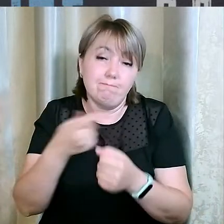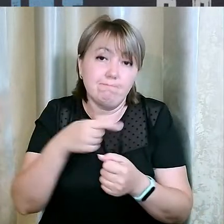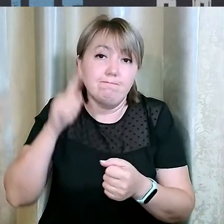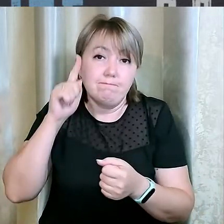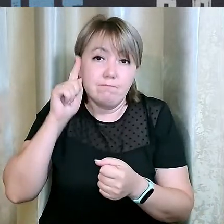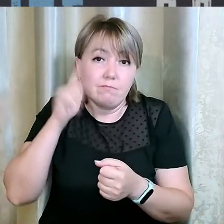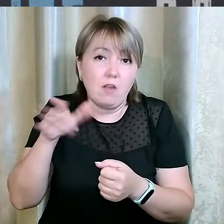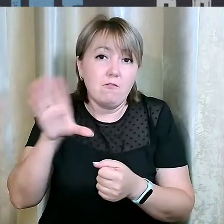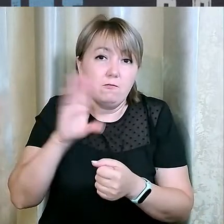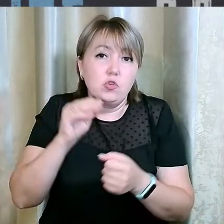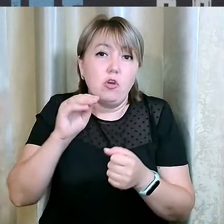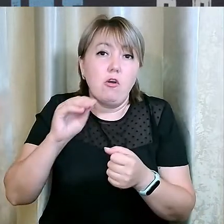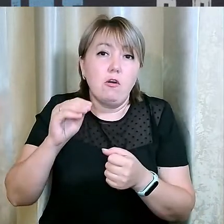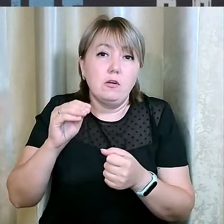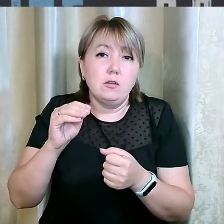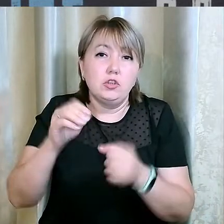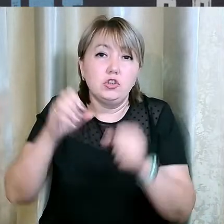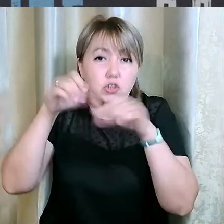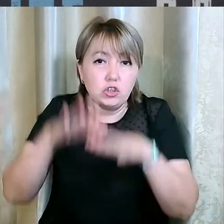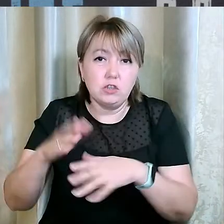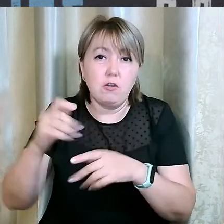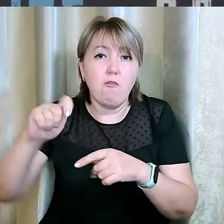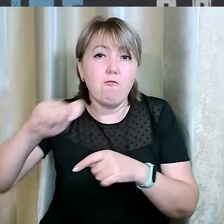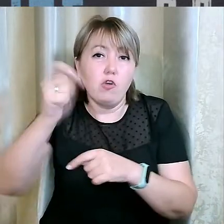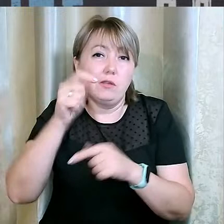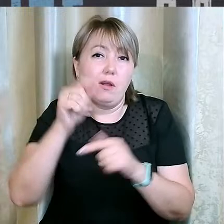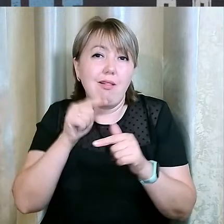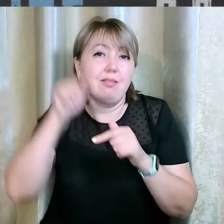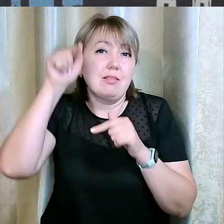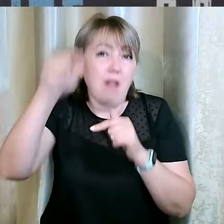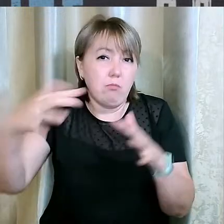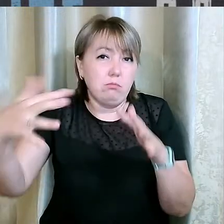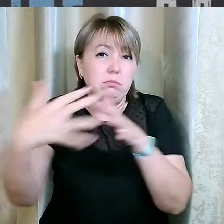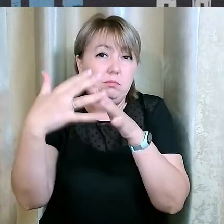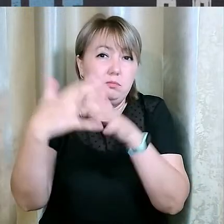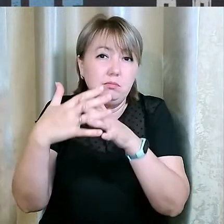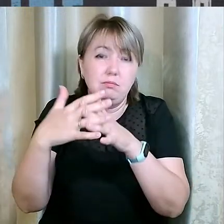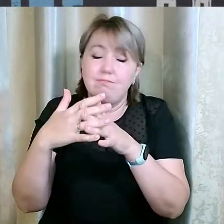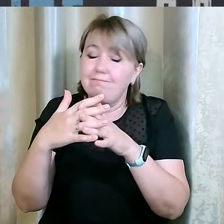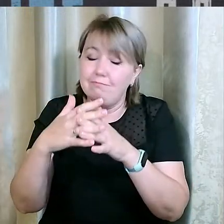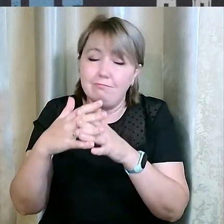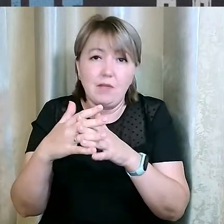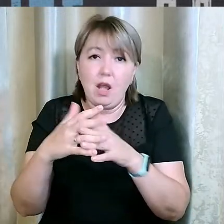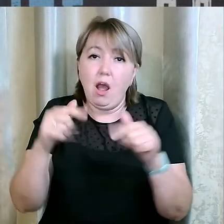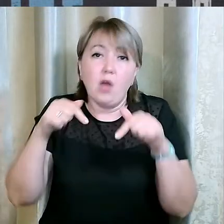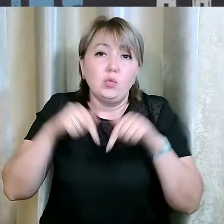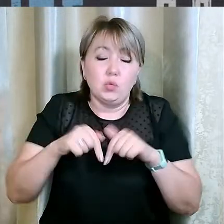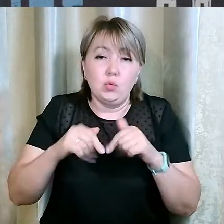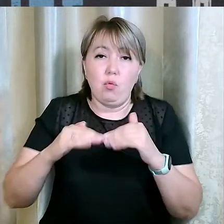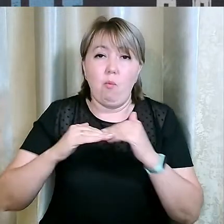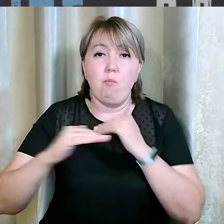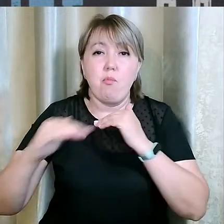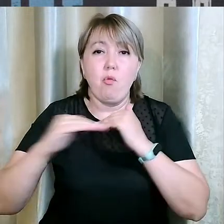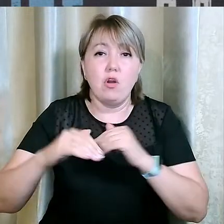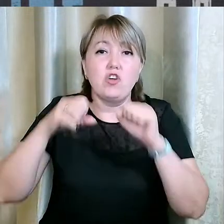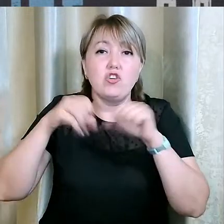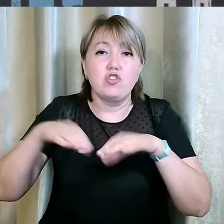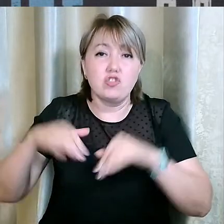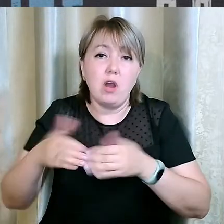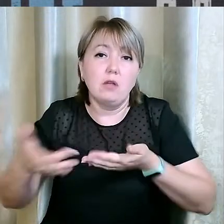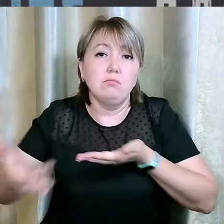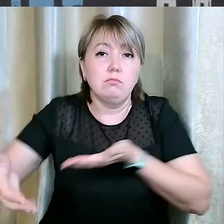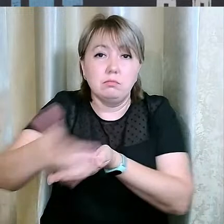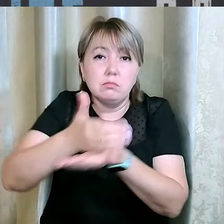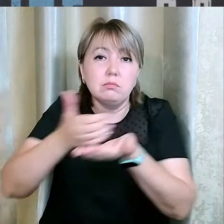war goes on, the enemy rages and continues to destroy everything around. It is customary to say that everything will